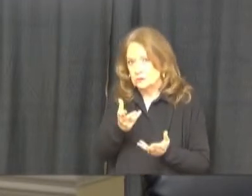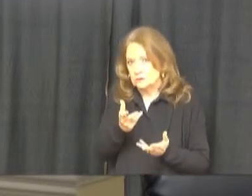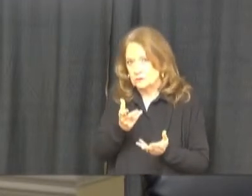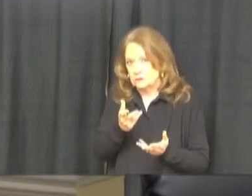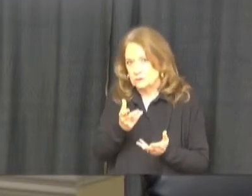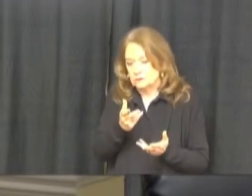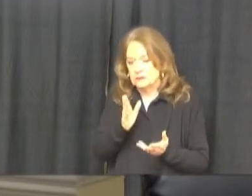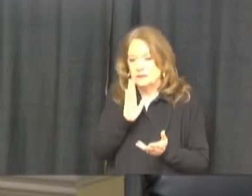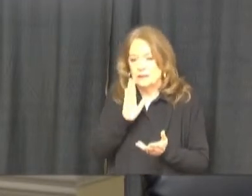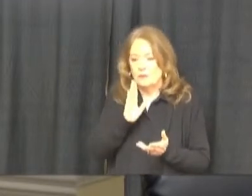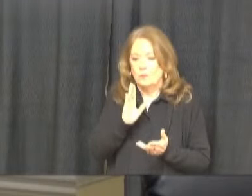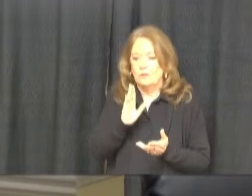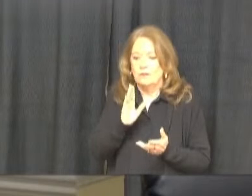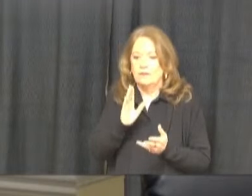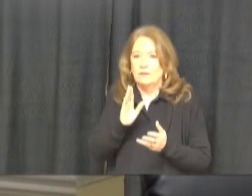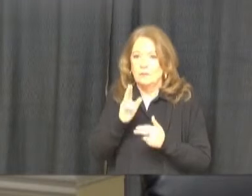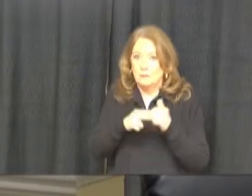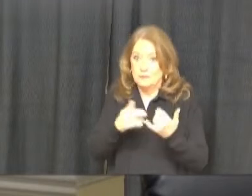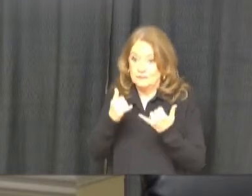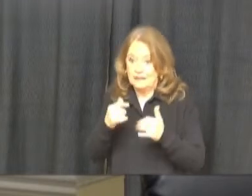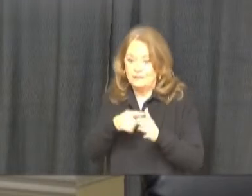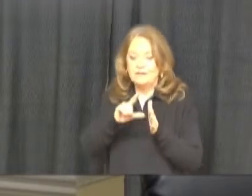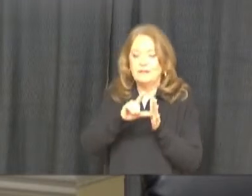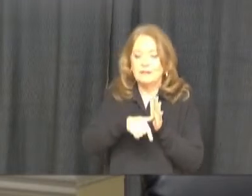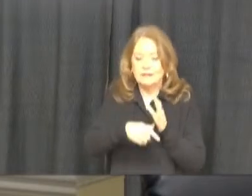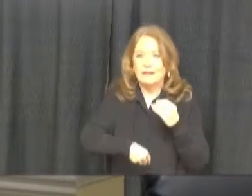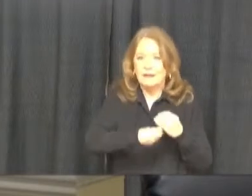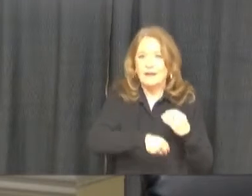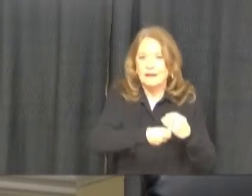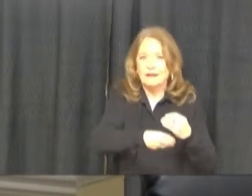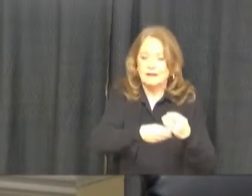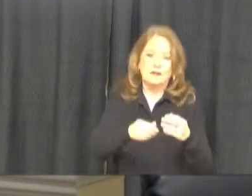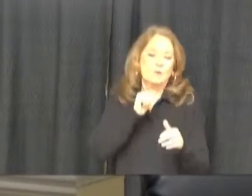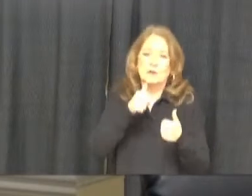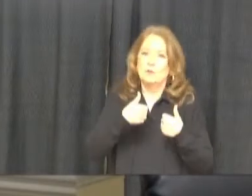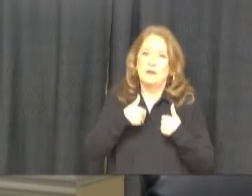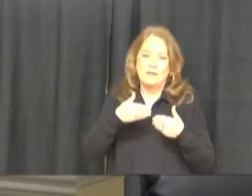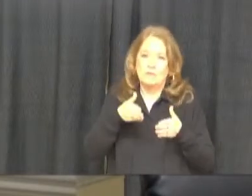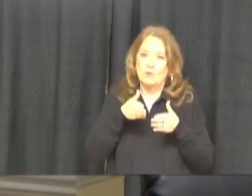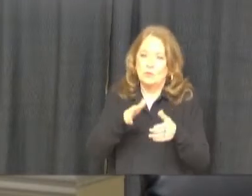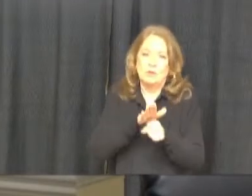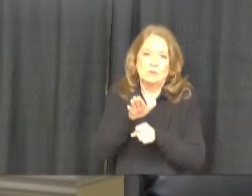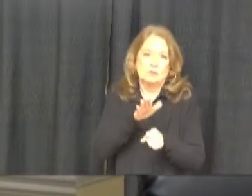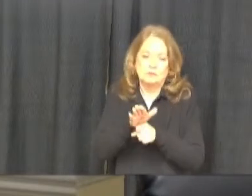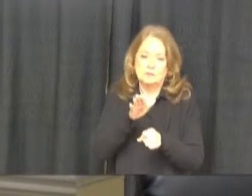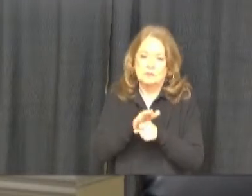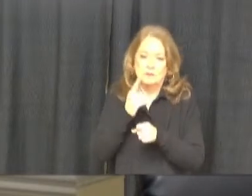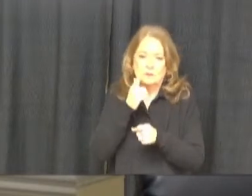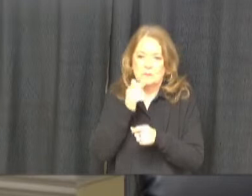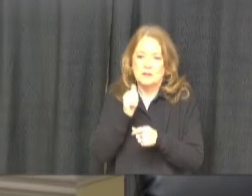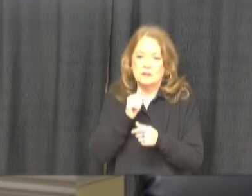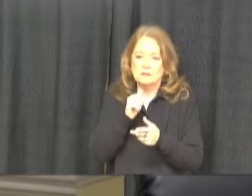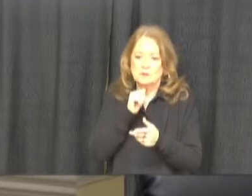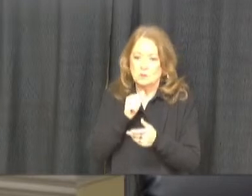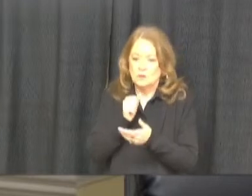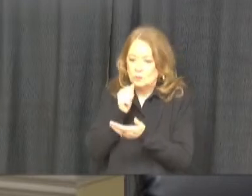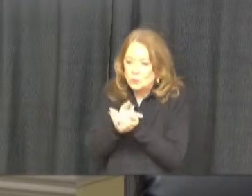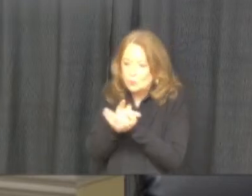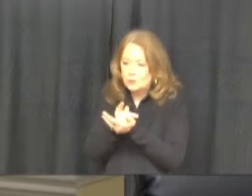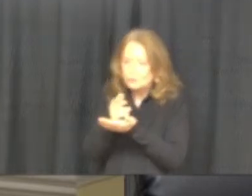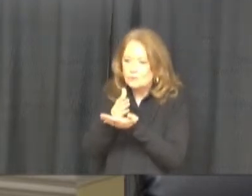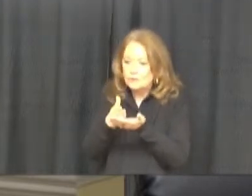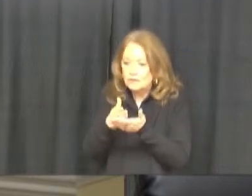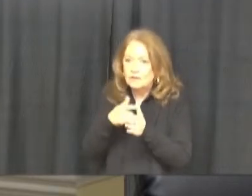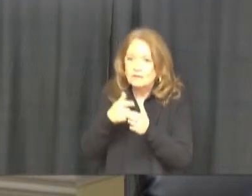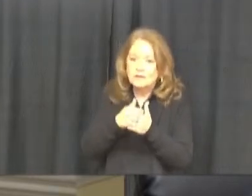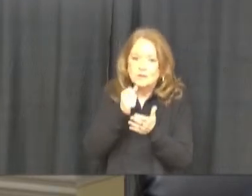going to piecemeal, and then we won't have the road infrastructure because we've approved piecemeal rezonings on a road that hasn't